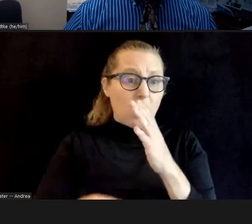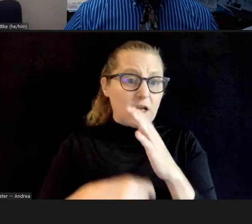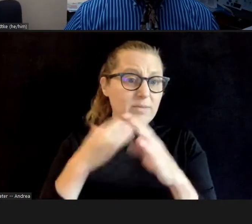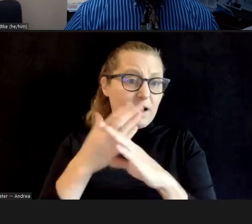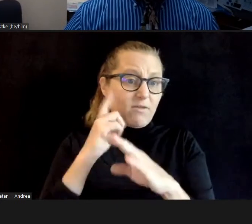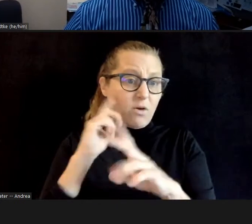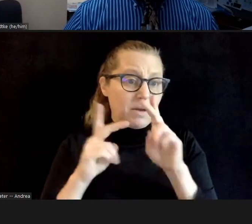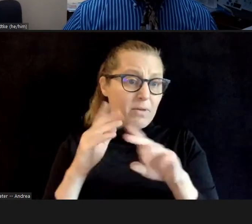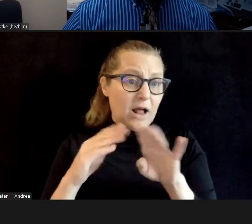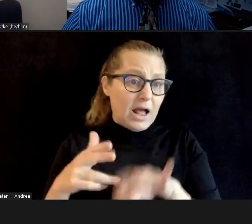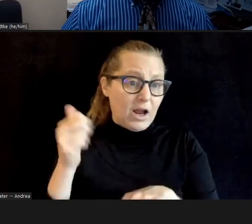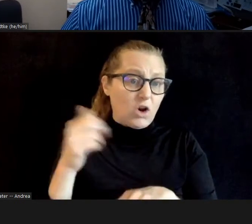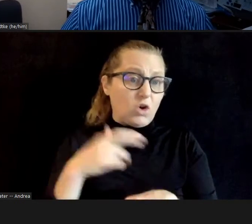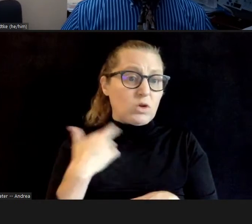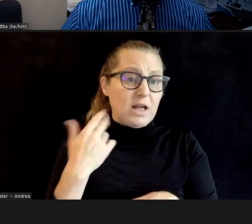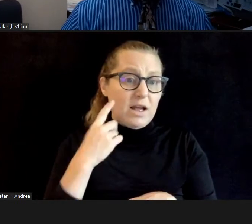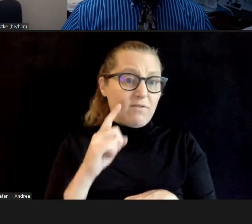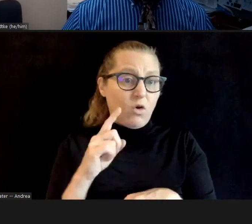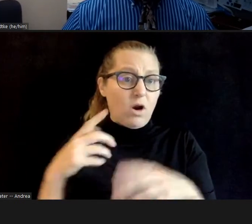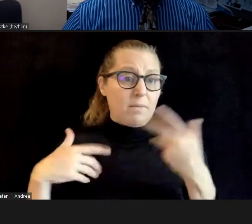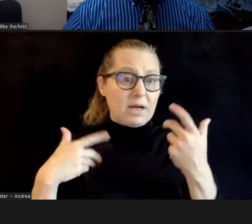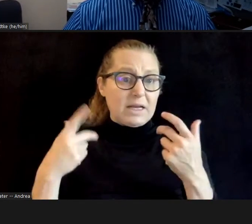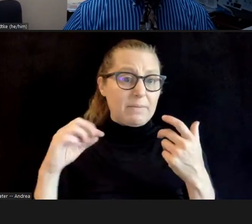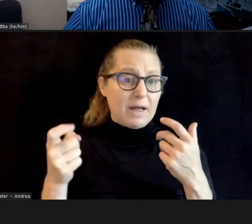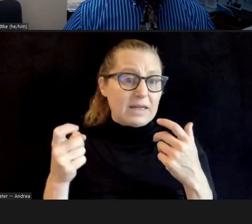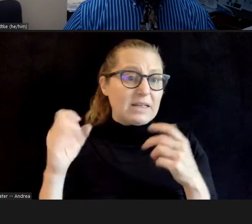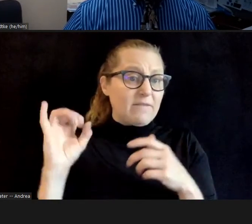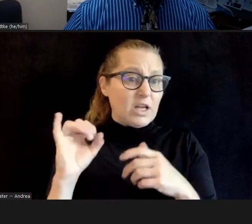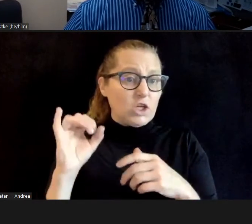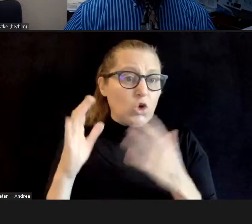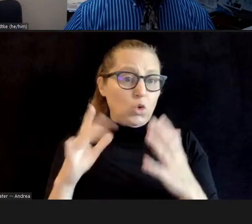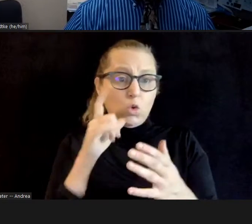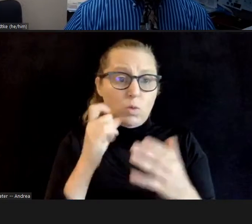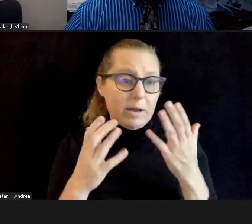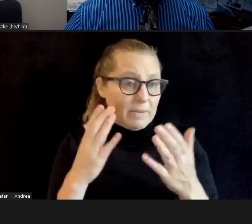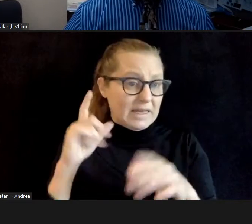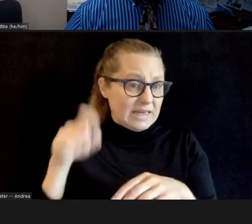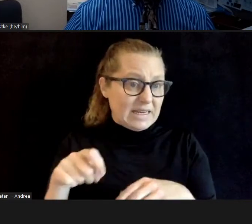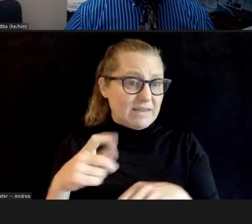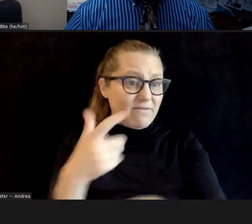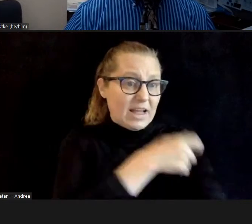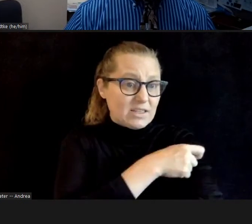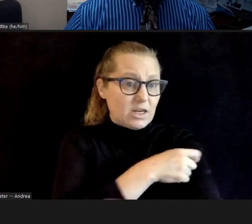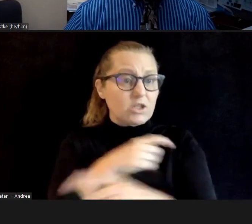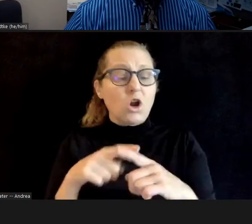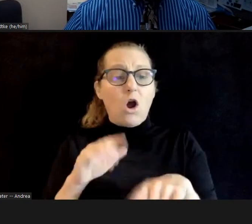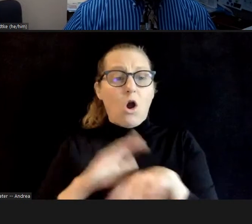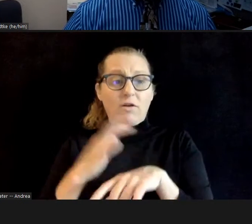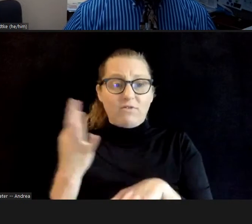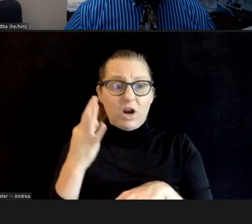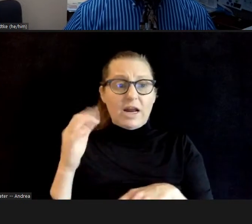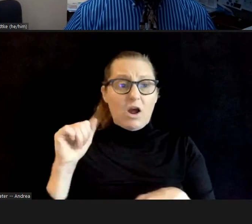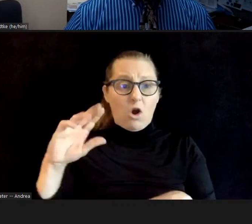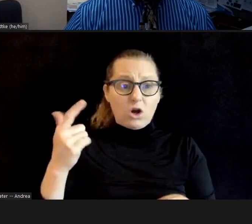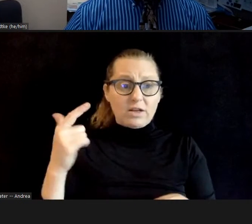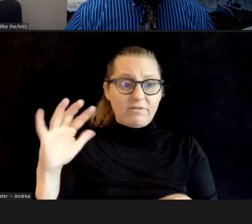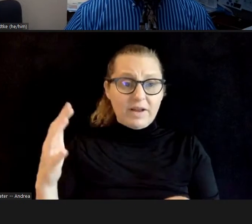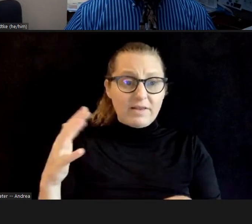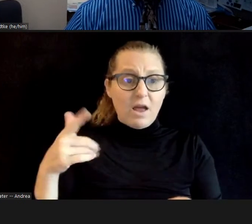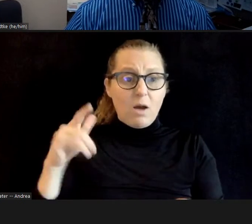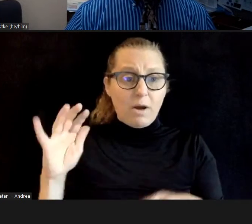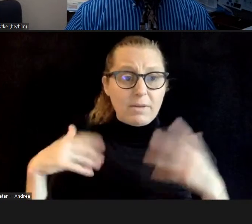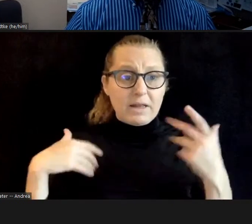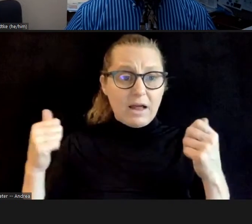higher risk of monkeypox infection who may need vaccination. On Friday, August 5th, Public Health Director Rachel Banks